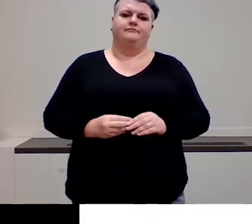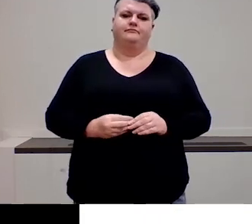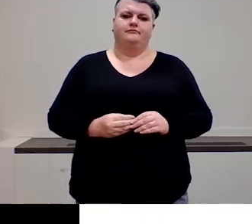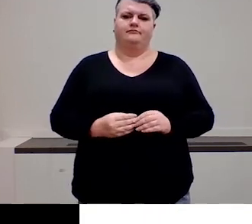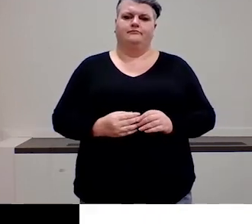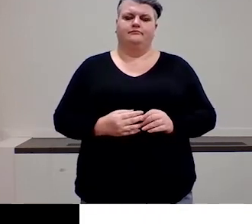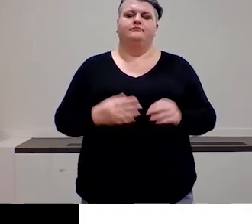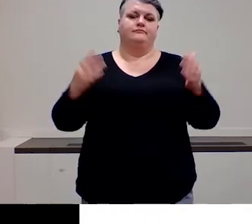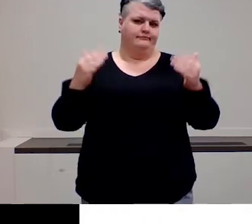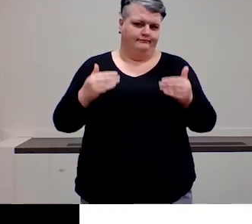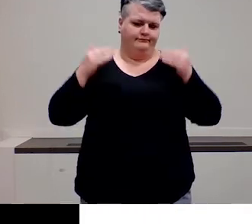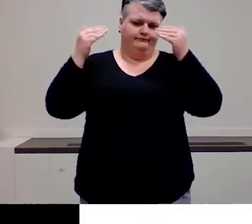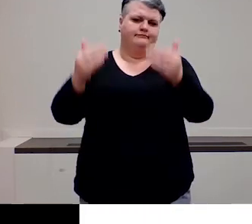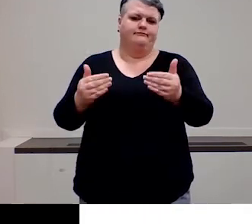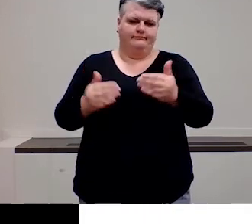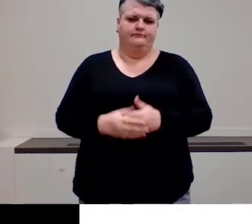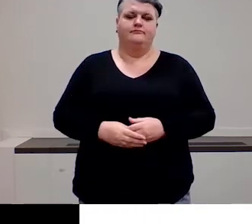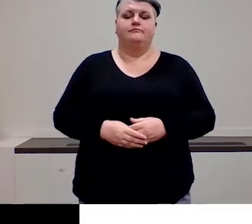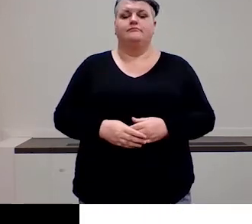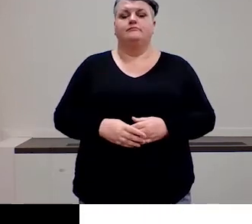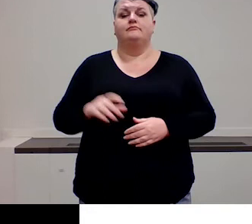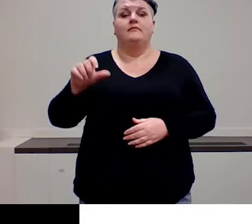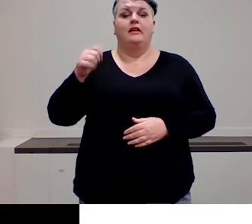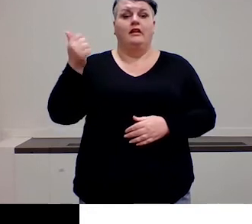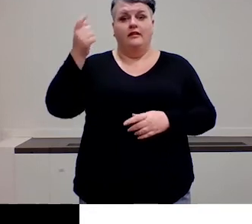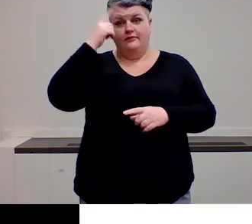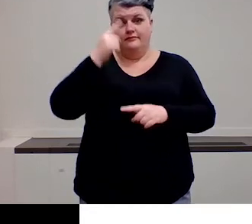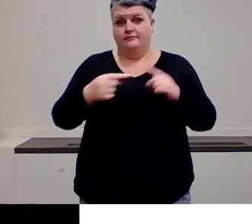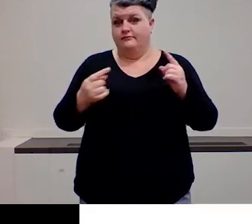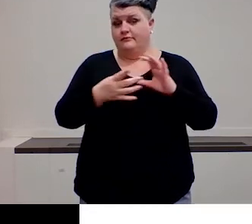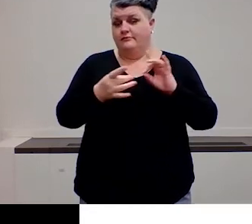It's been moved and seconded. Any discussion?